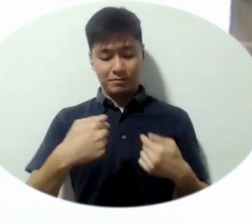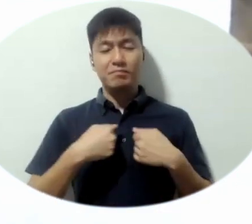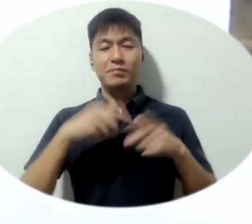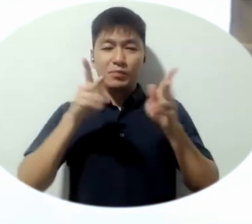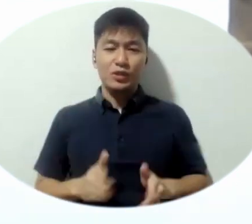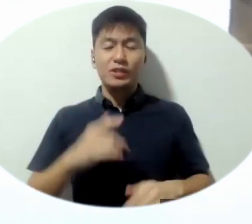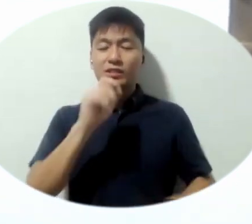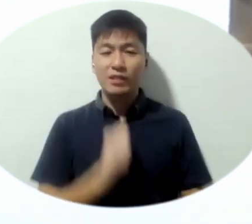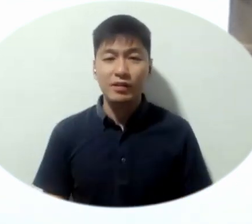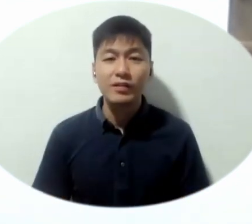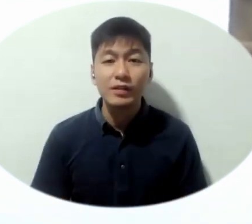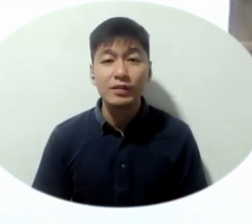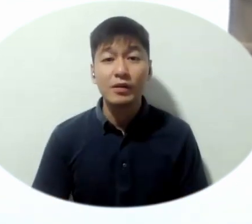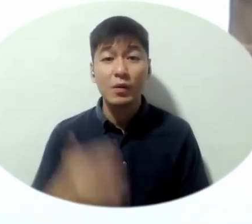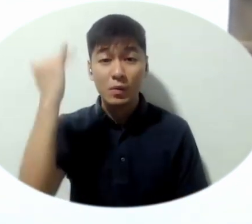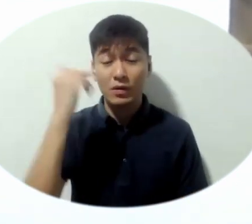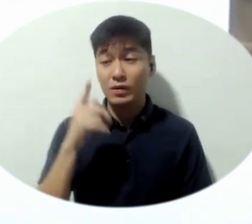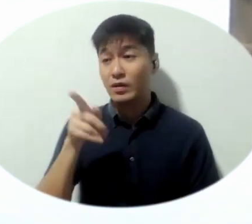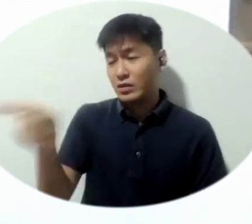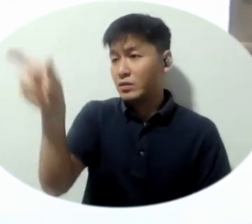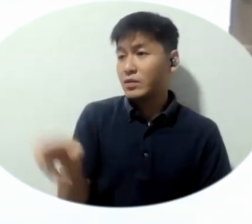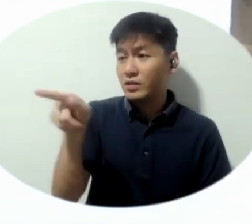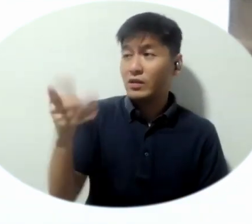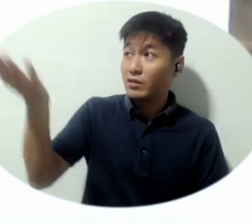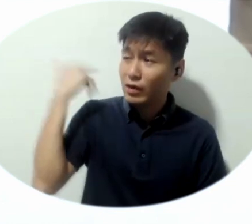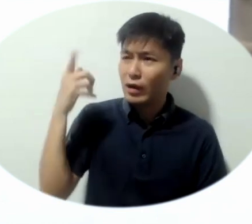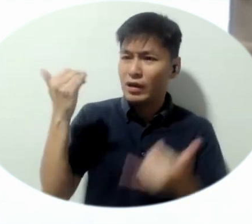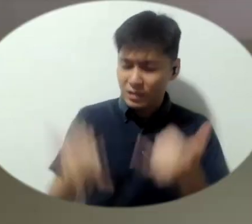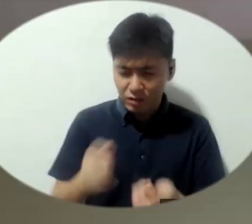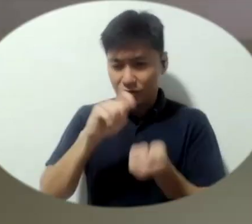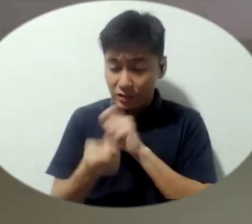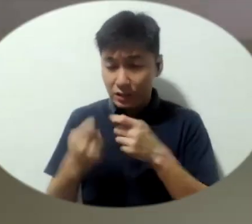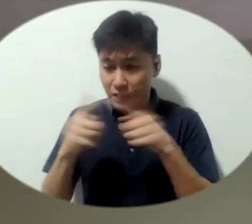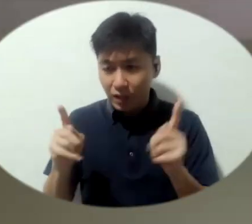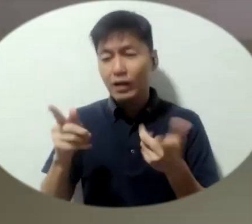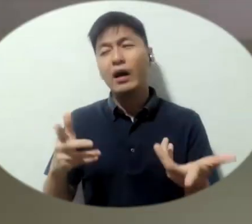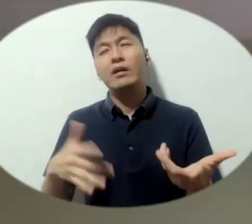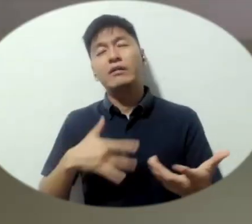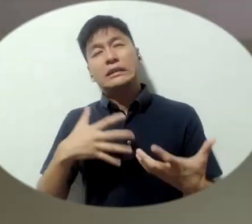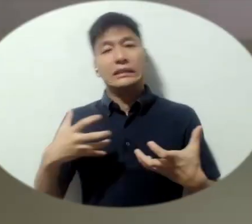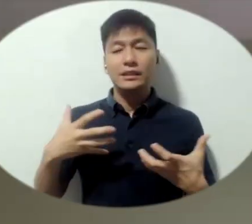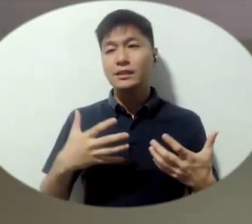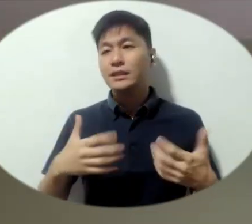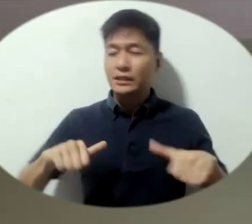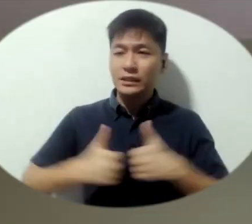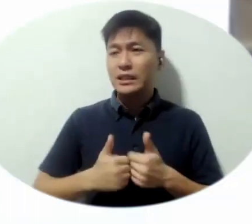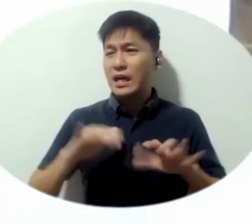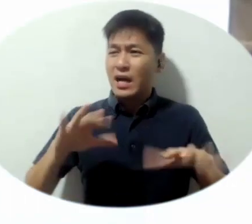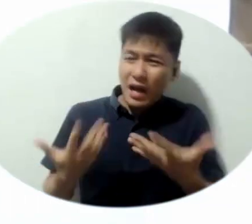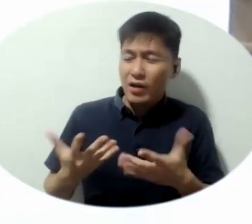you're used to for a long time. And this is by itself is not easy. No. Because, for example, as Danielle